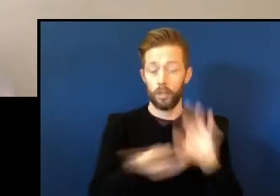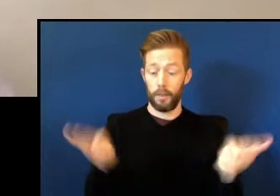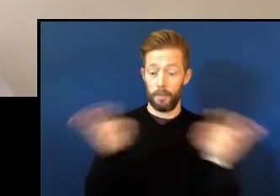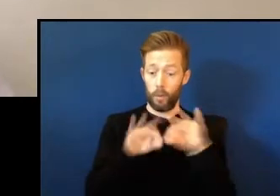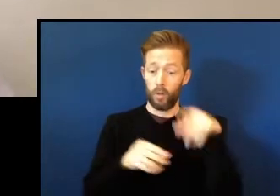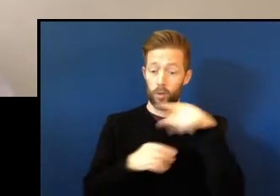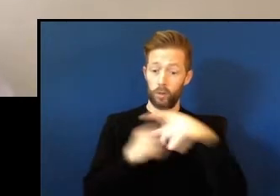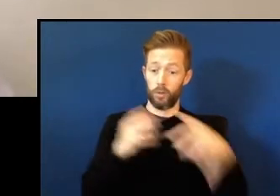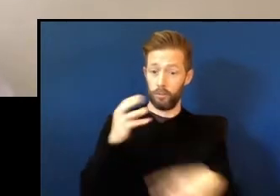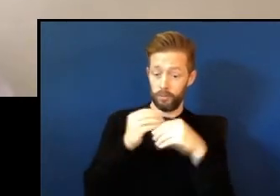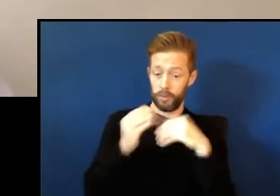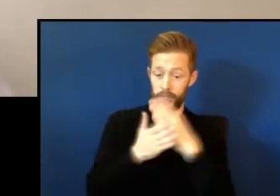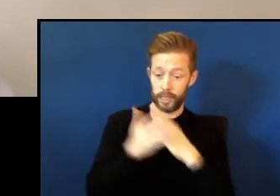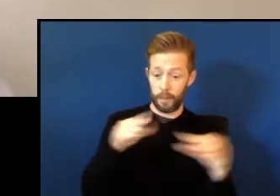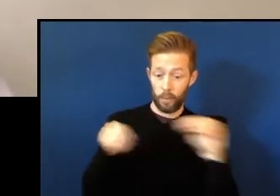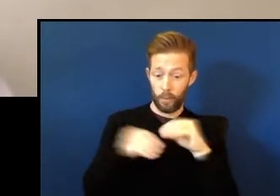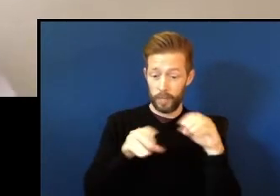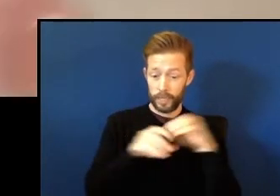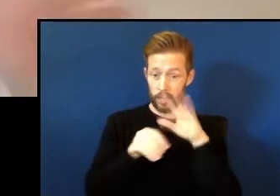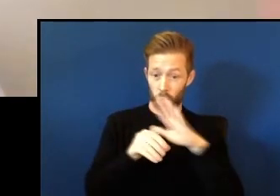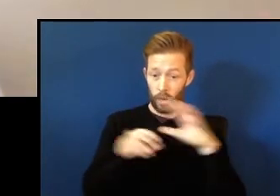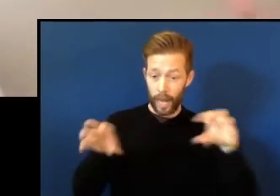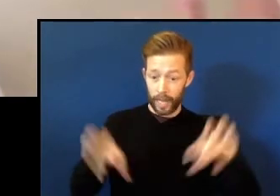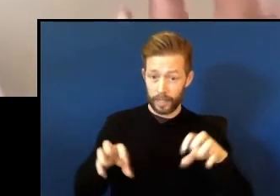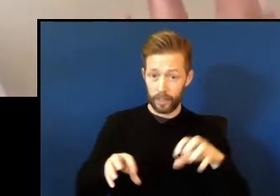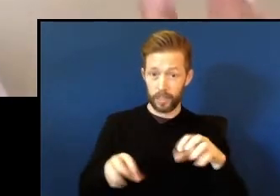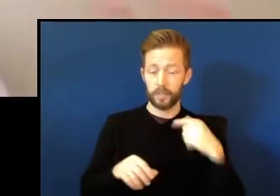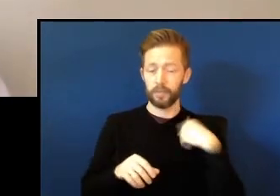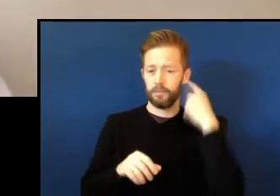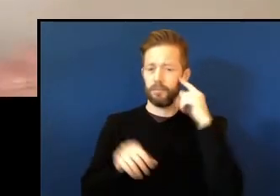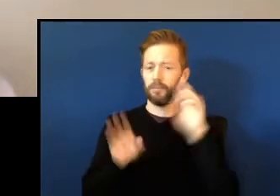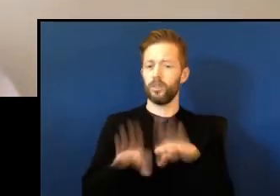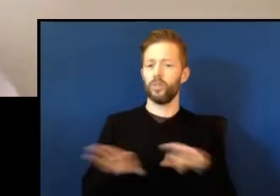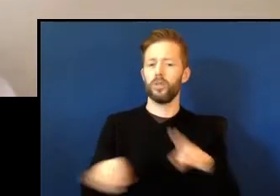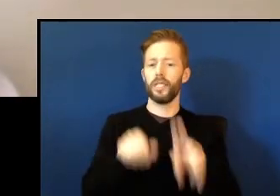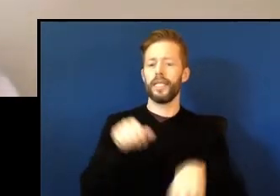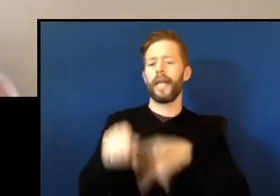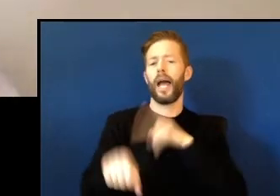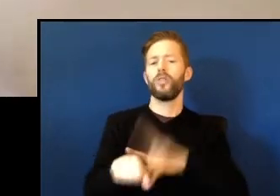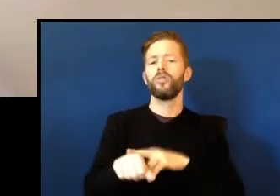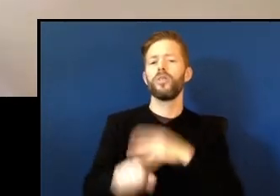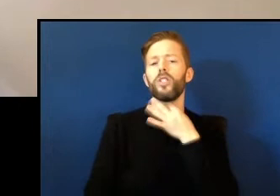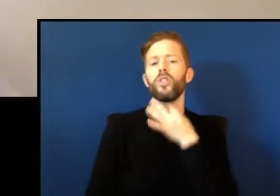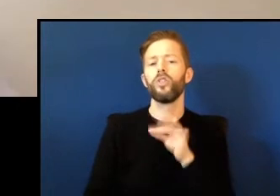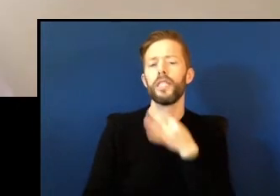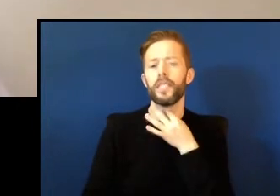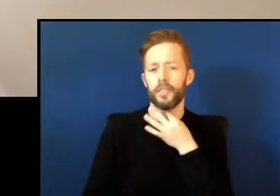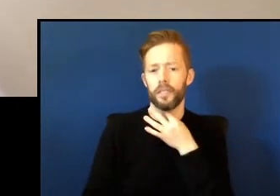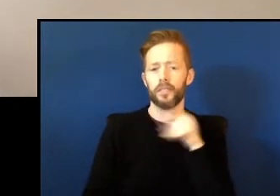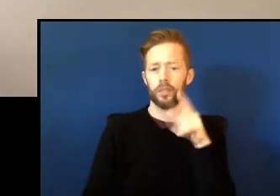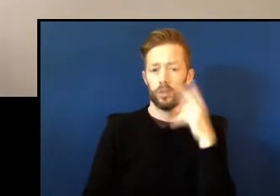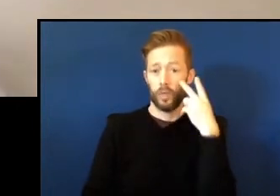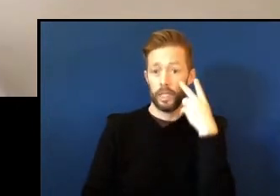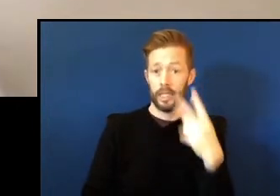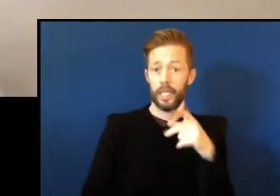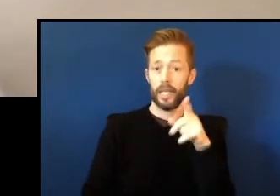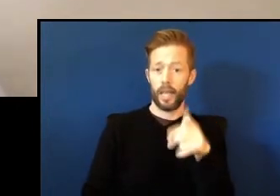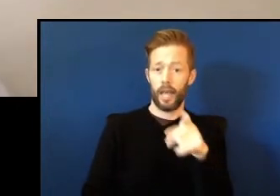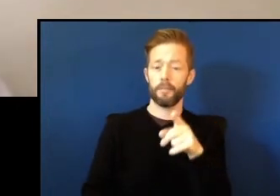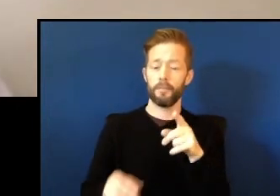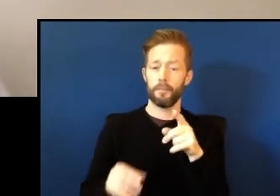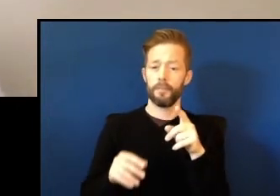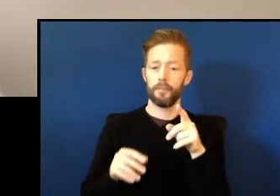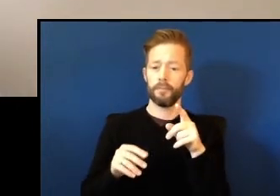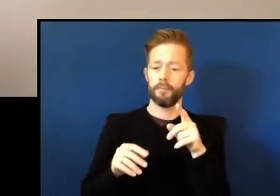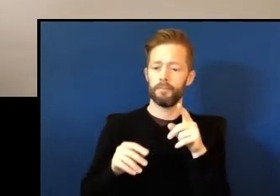you're incorporating some of these movements in your activities, I think children are naturally curious. You'll see them gravitate